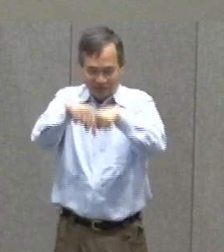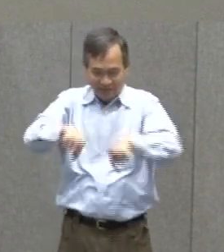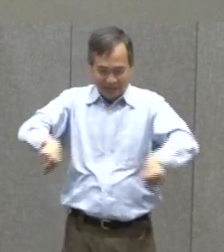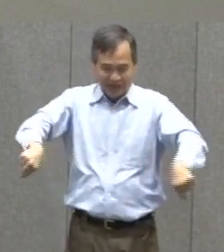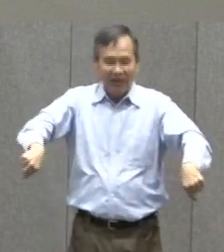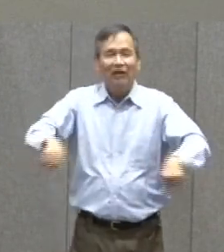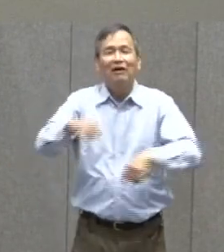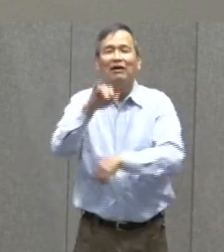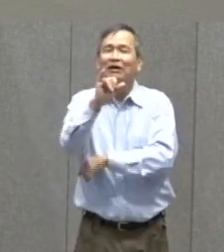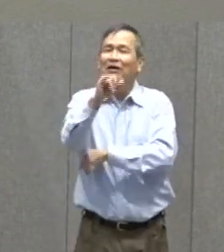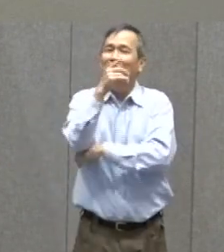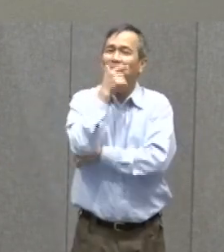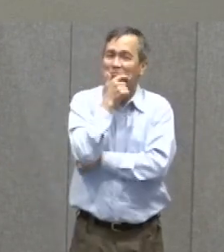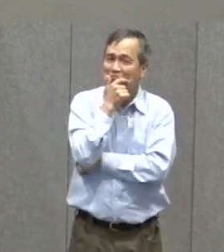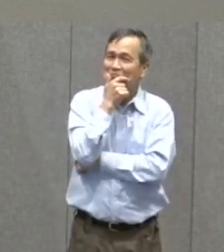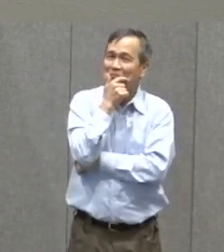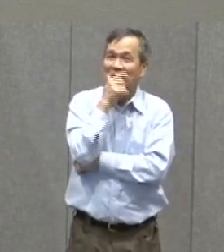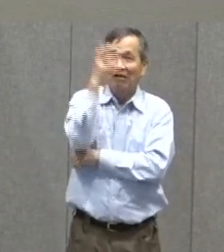little more